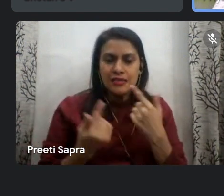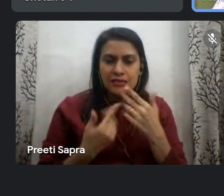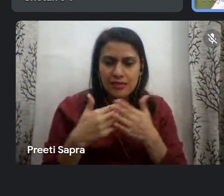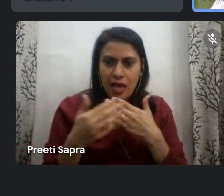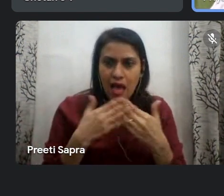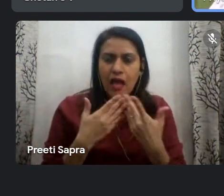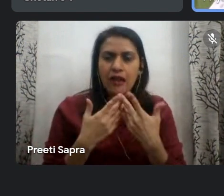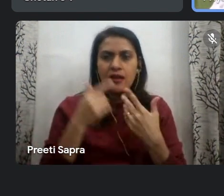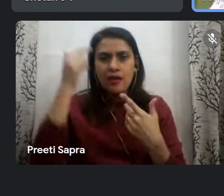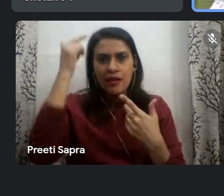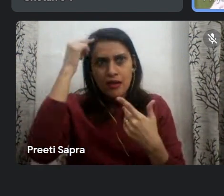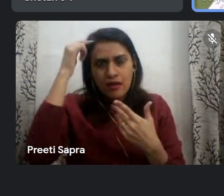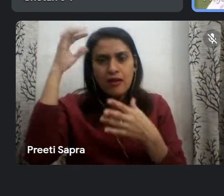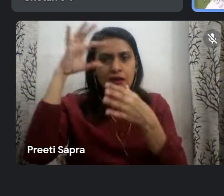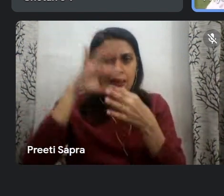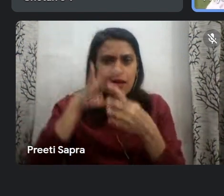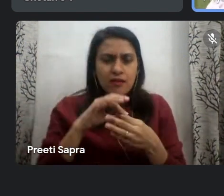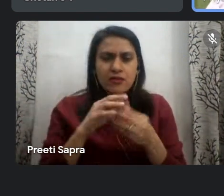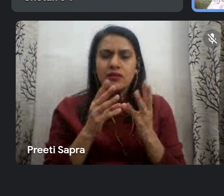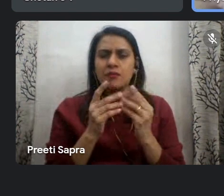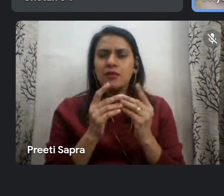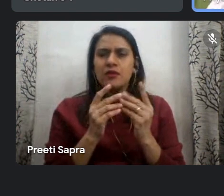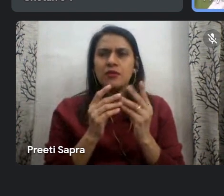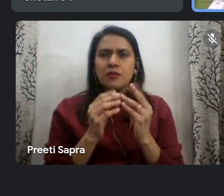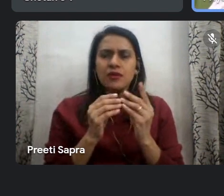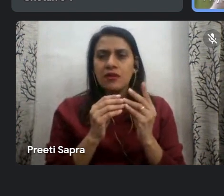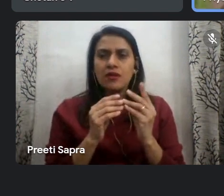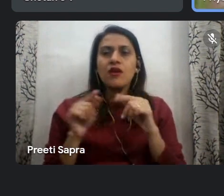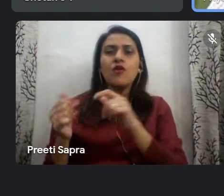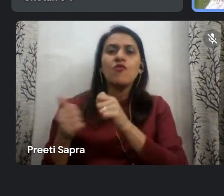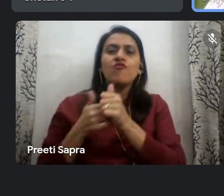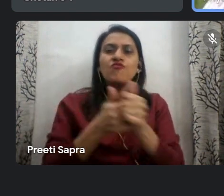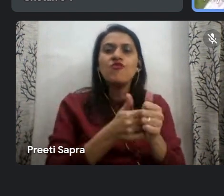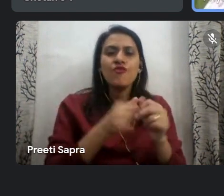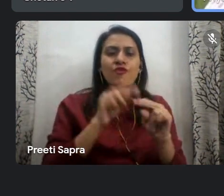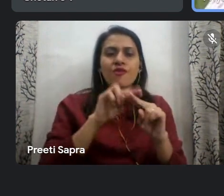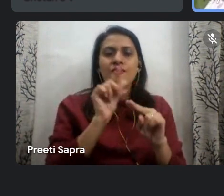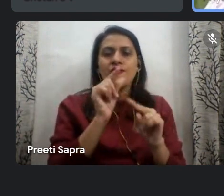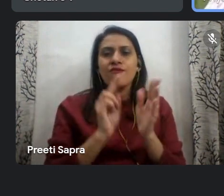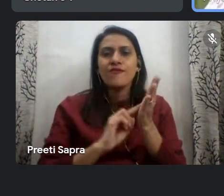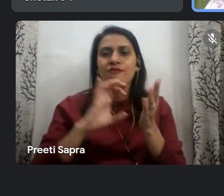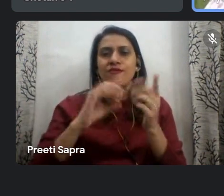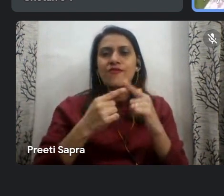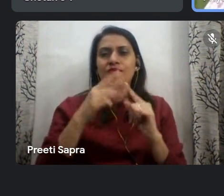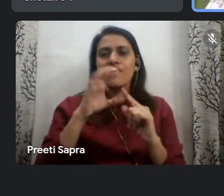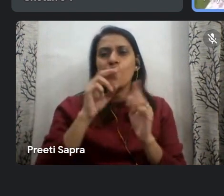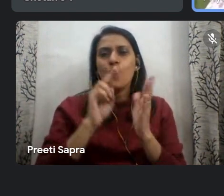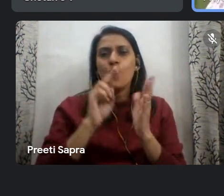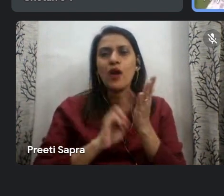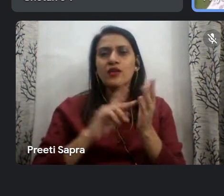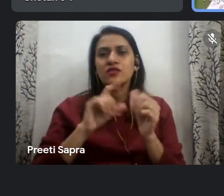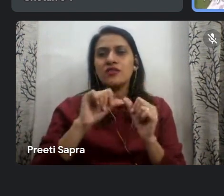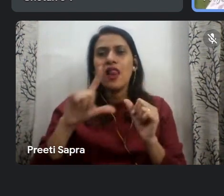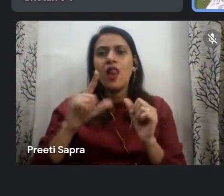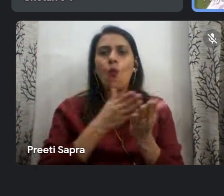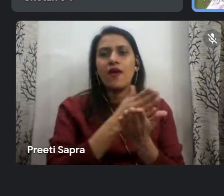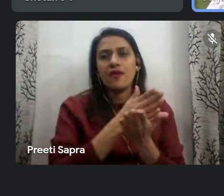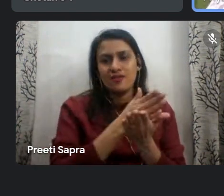my head, but through functional methods. And so sort of that really works in some ways for me. I had a